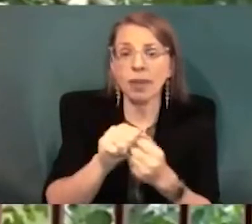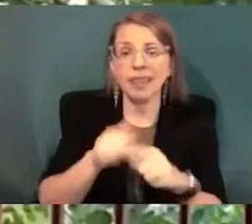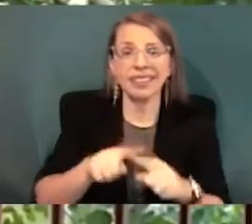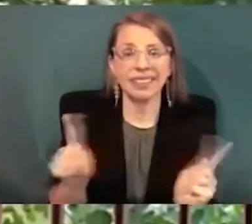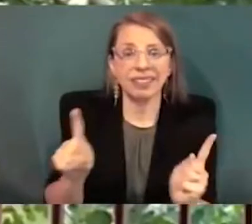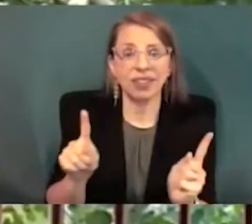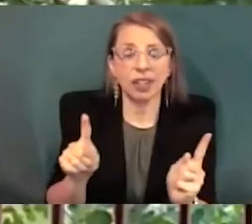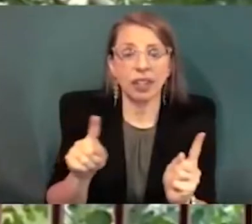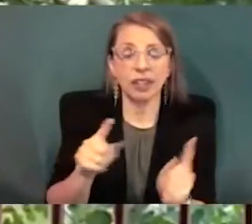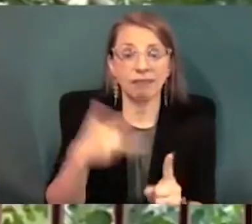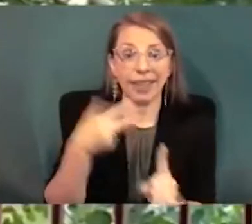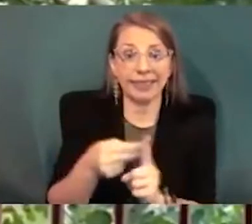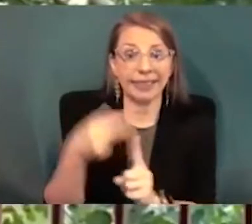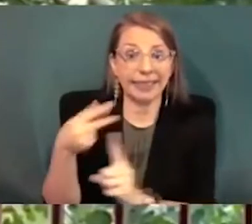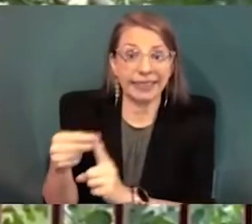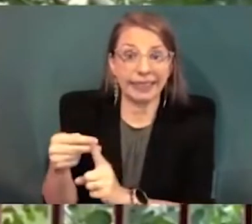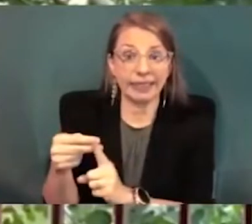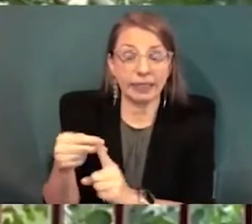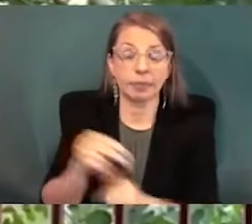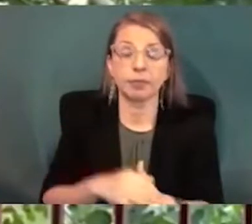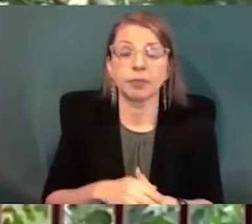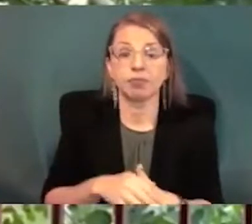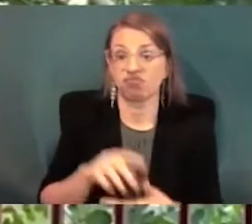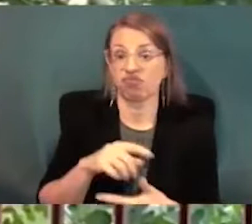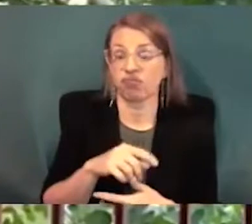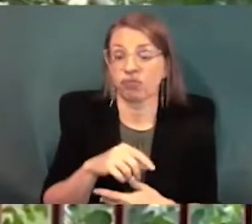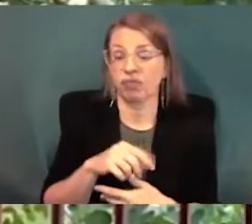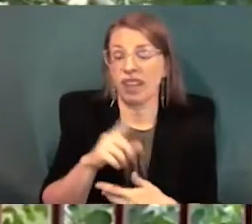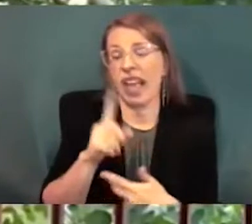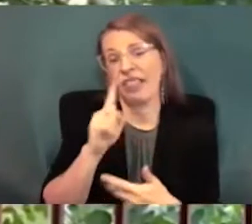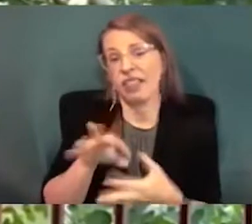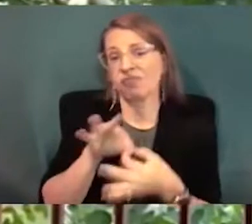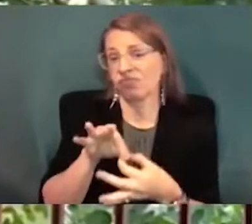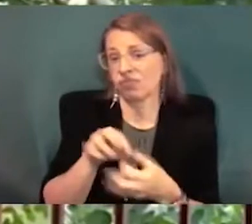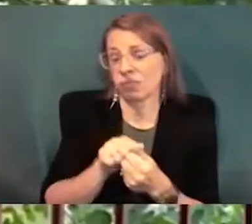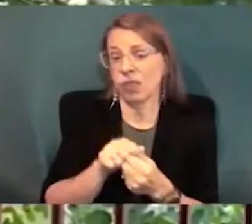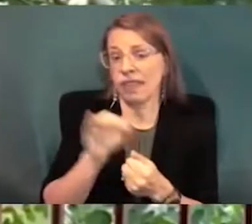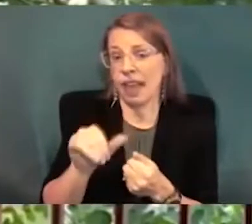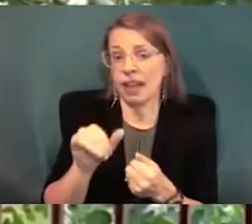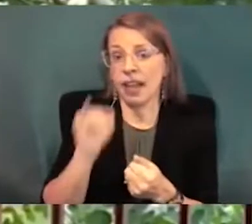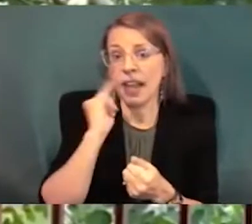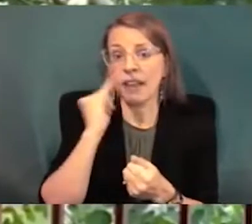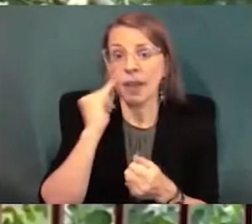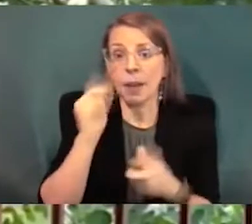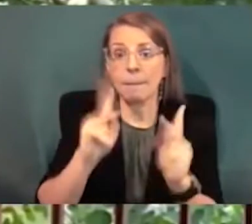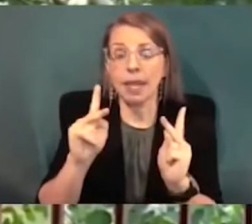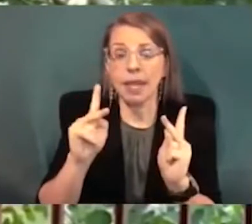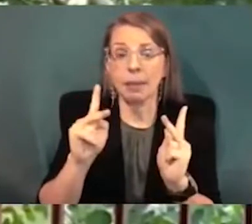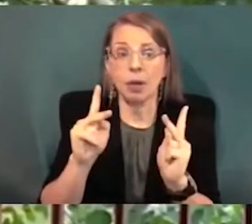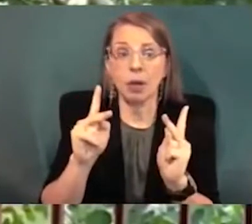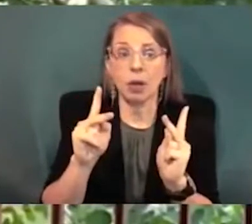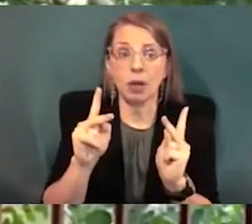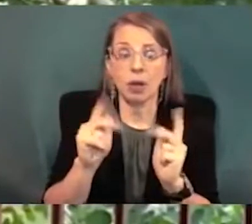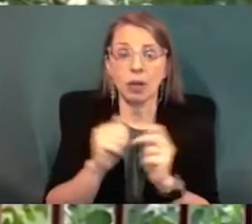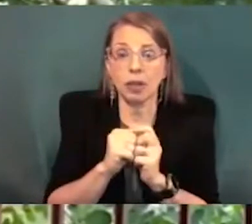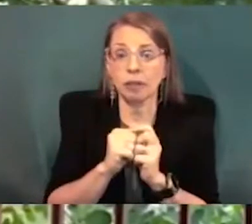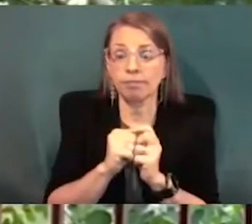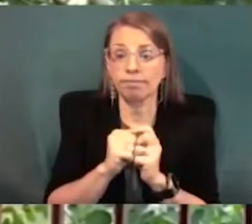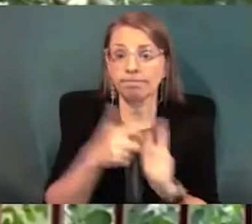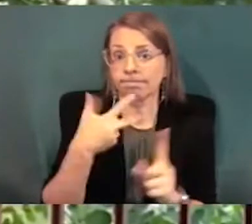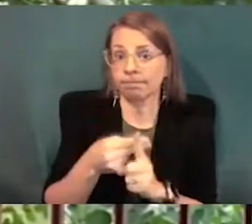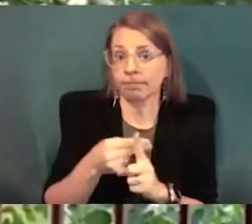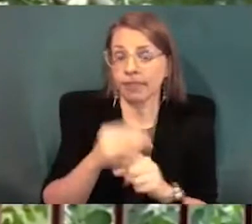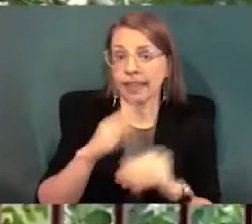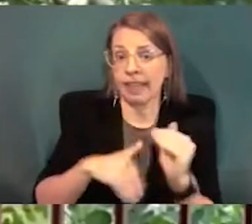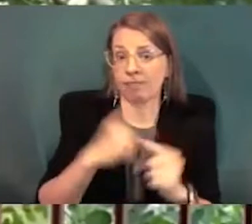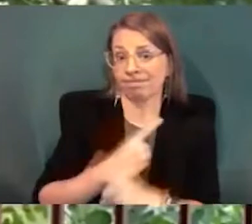vaccines. I think this plays a little bit into that as far as if people are getting more than the suspected or the regular